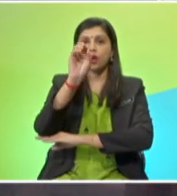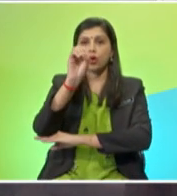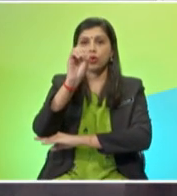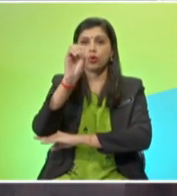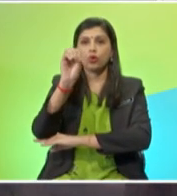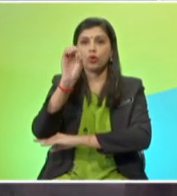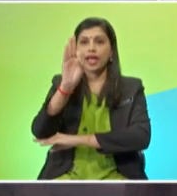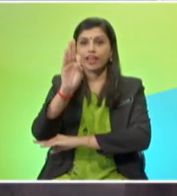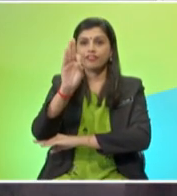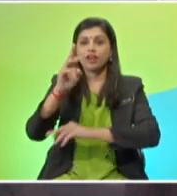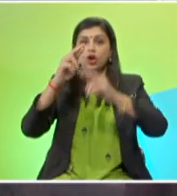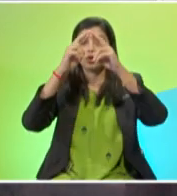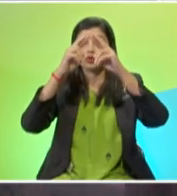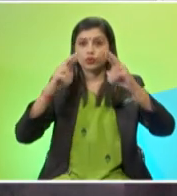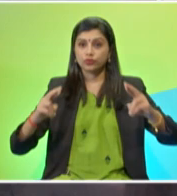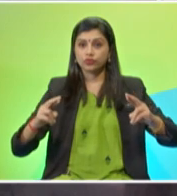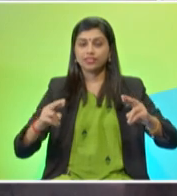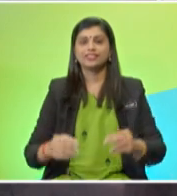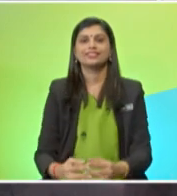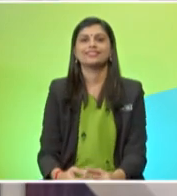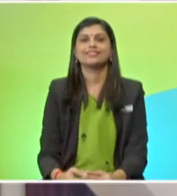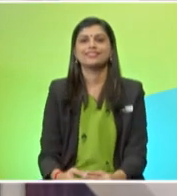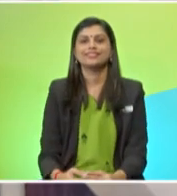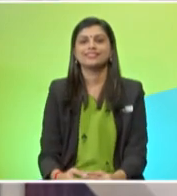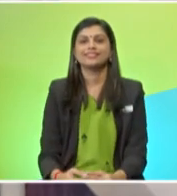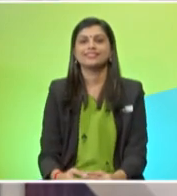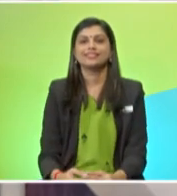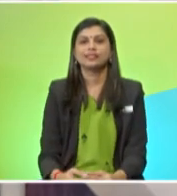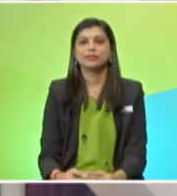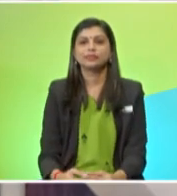R-O-O-F, roof. So this will be the roof.